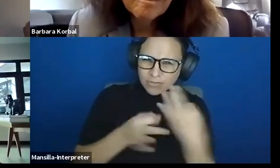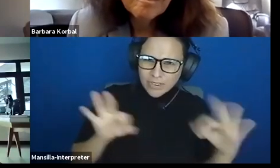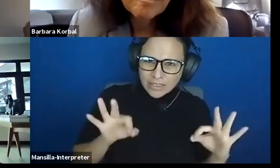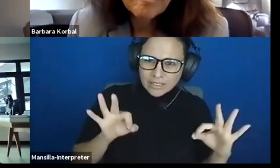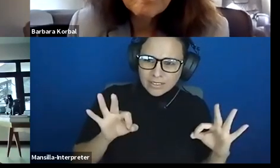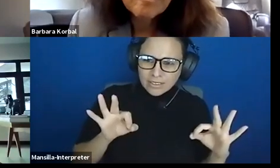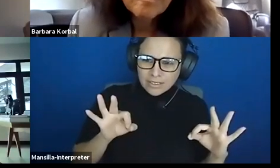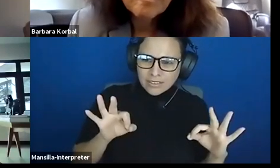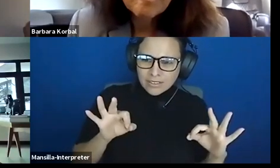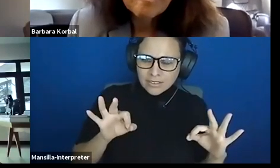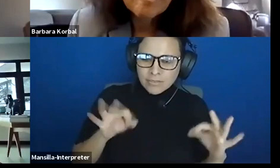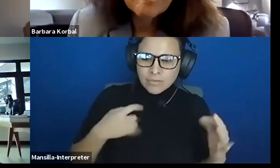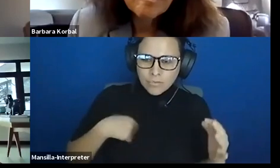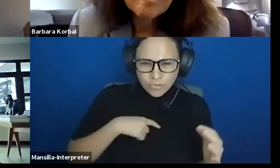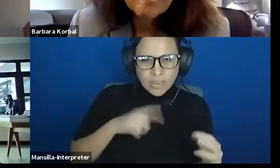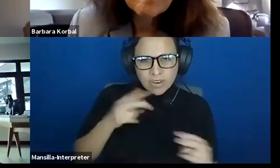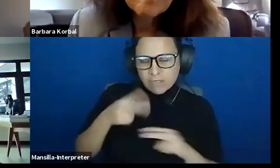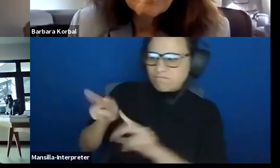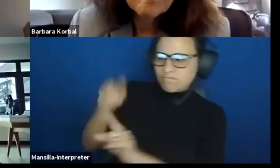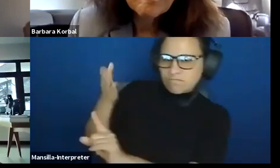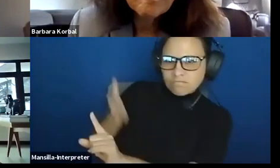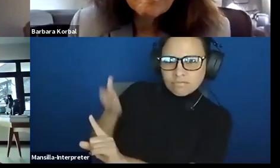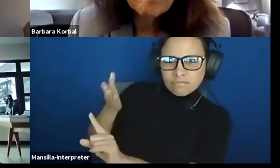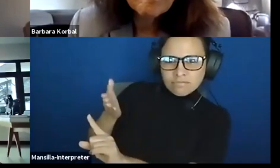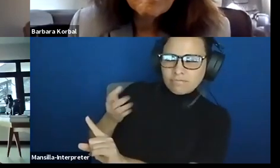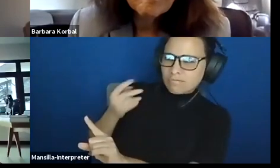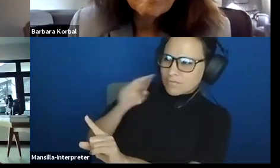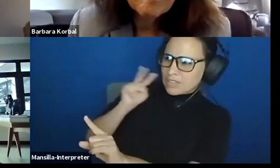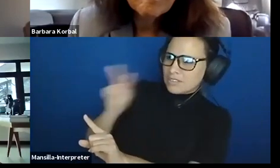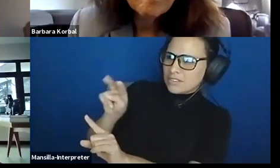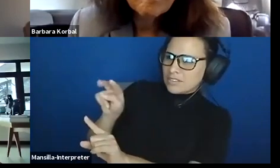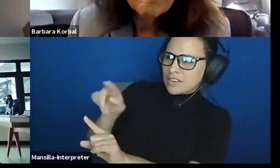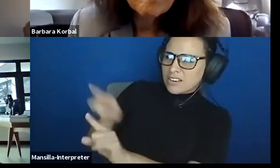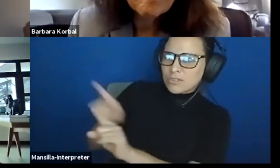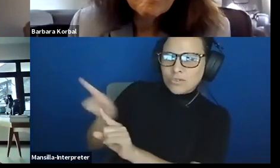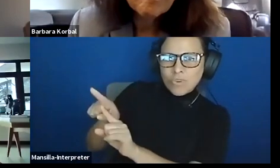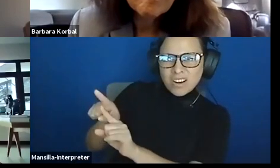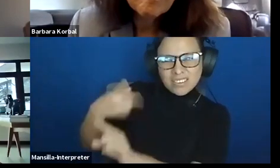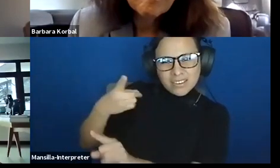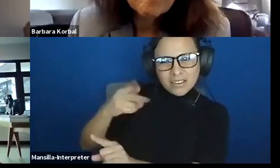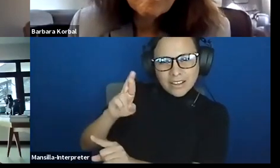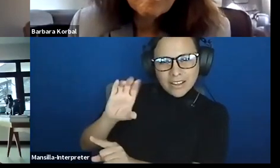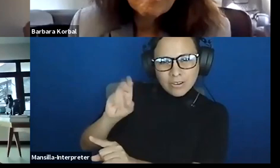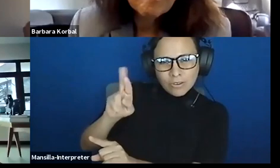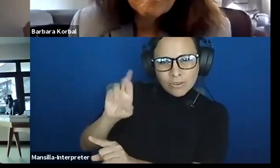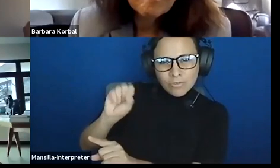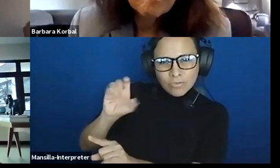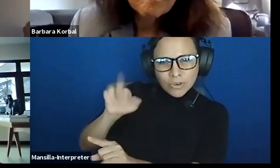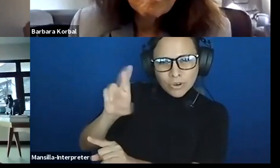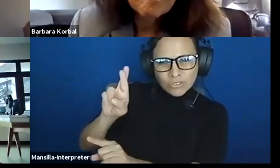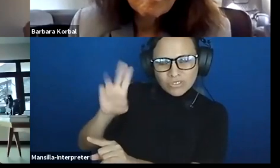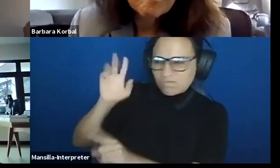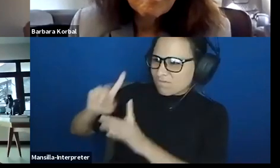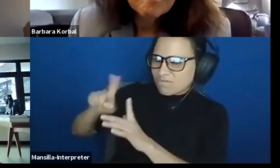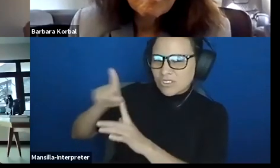we really looked at Margaret and thought of Margaret as one of the precursors of all our struggles, and